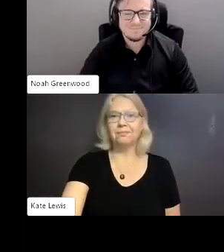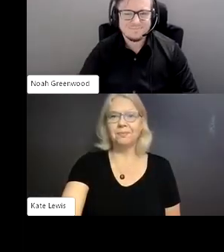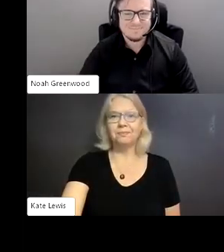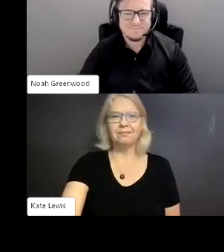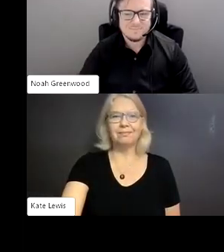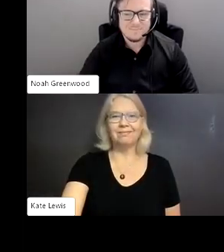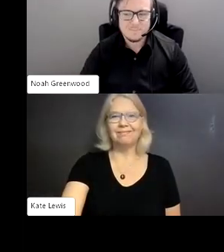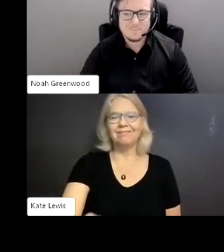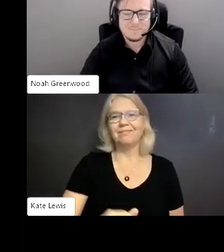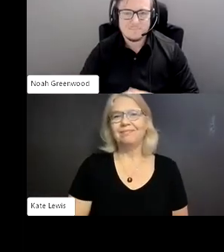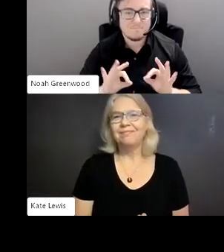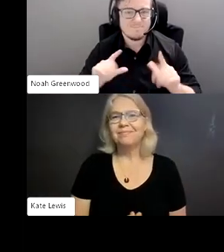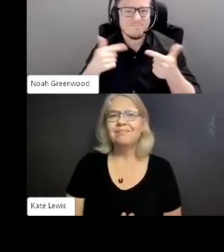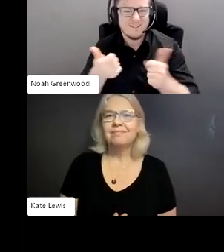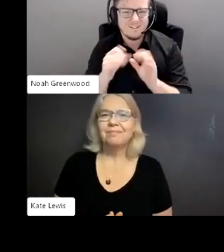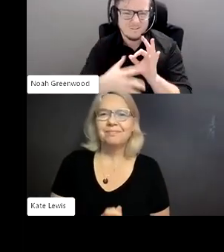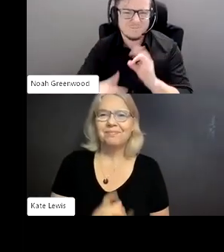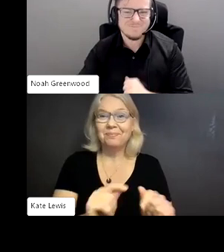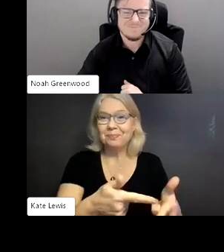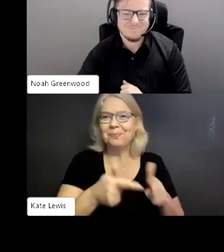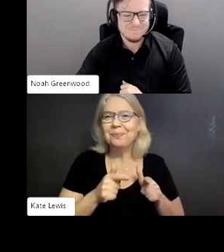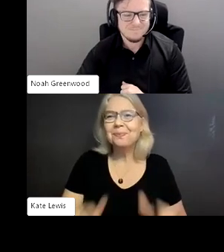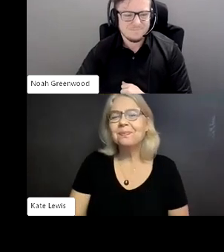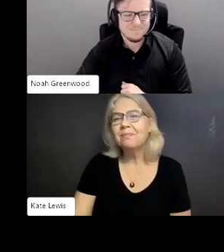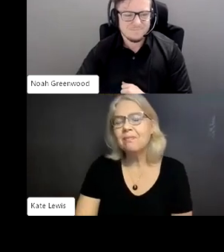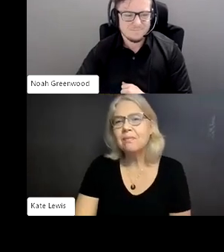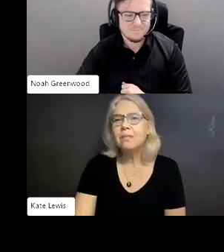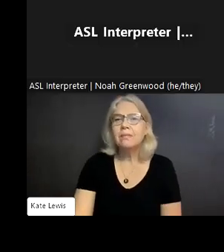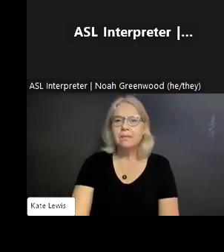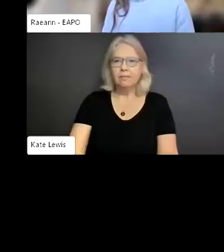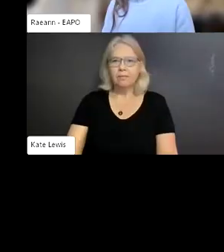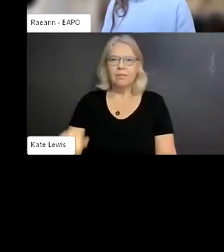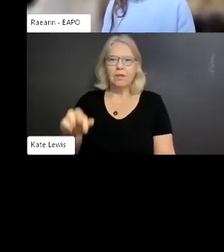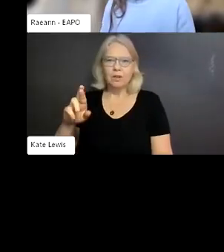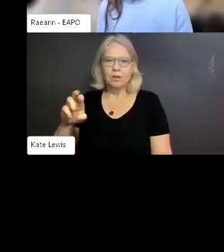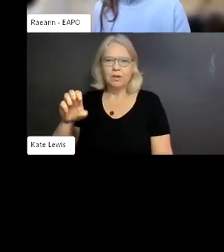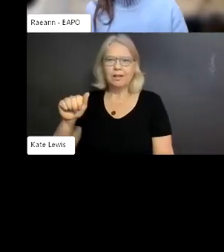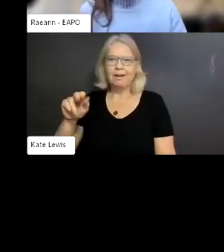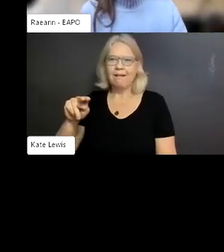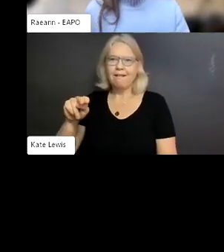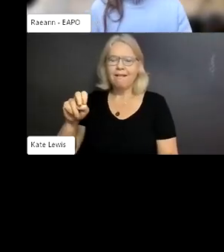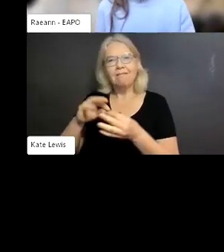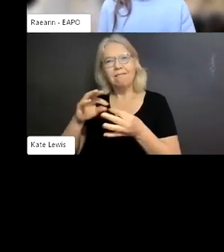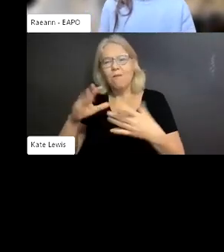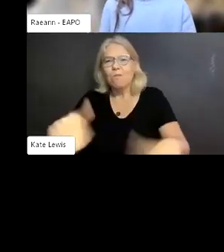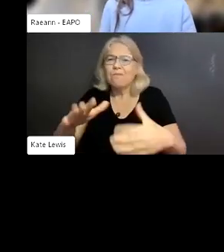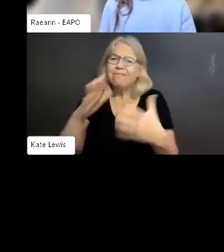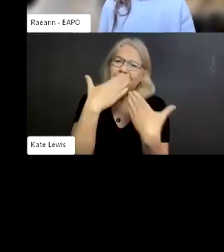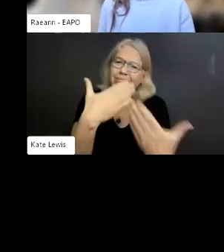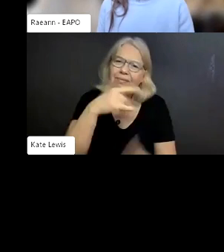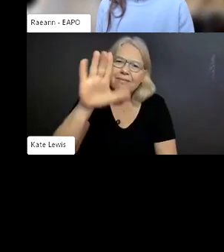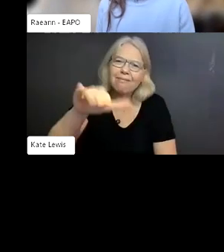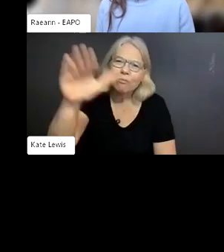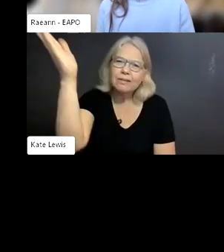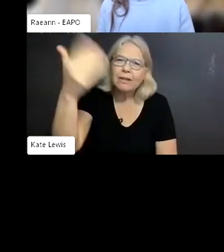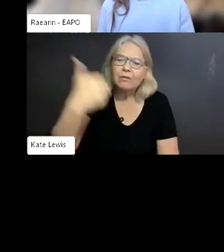Thank you so much for that informative presentation. I know I just learned quite a bit during your session.